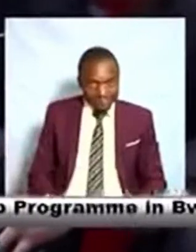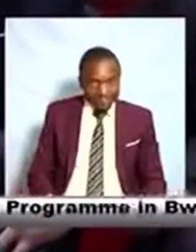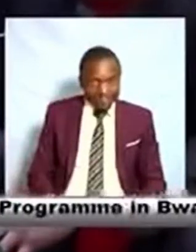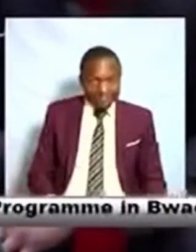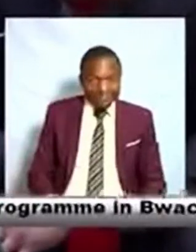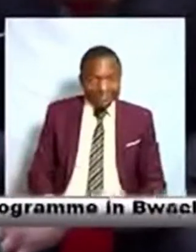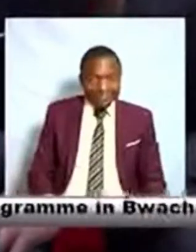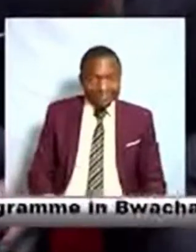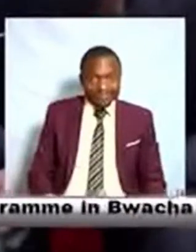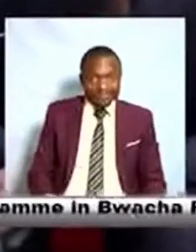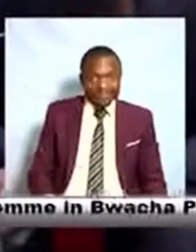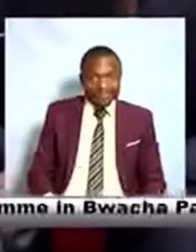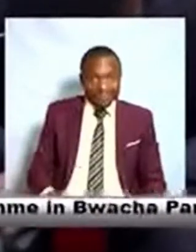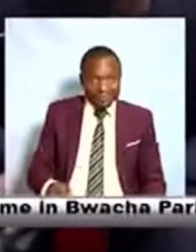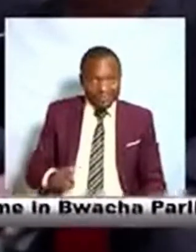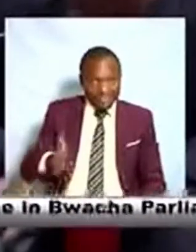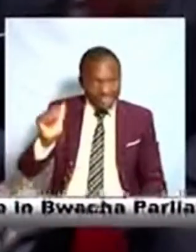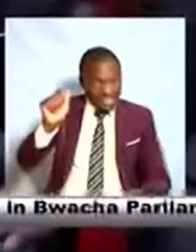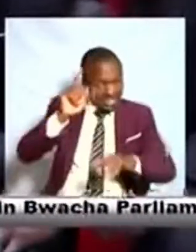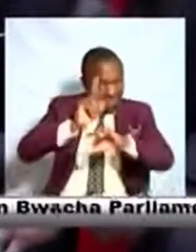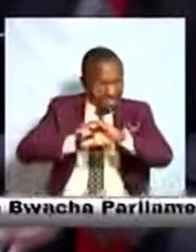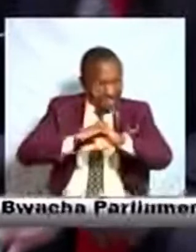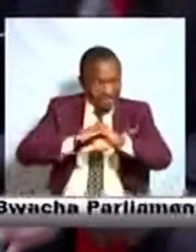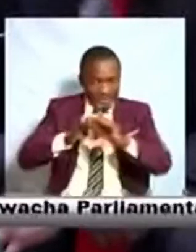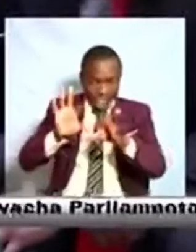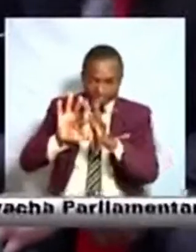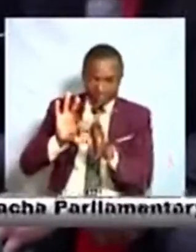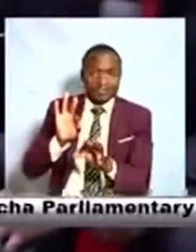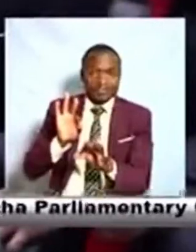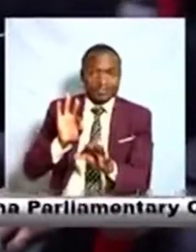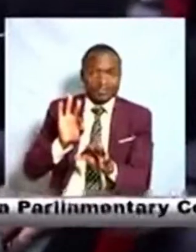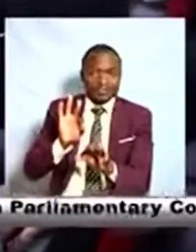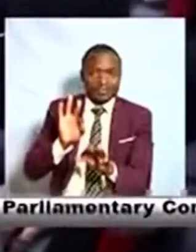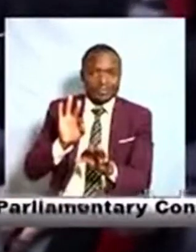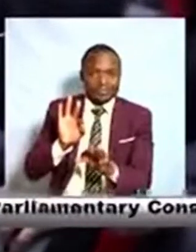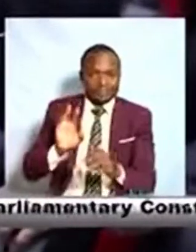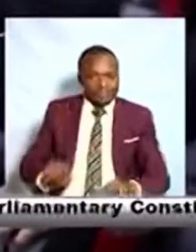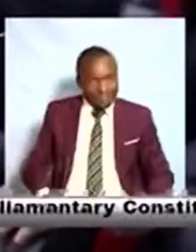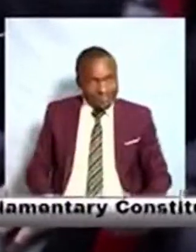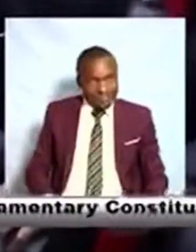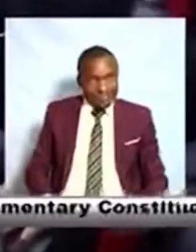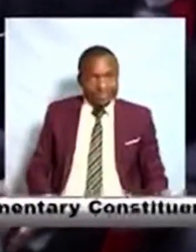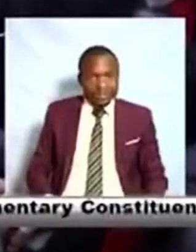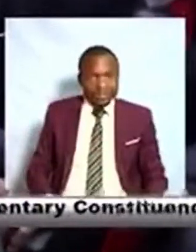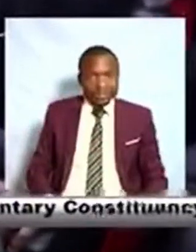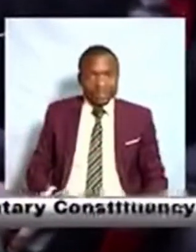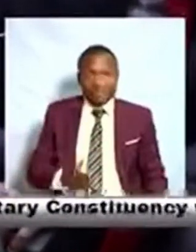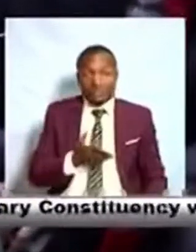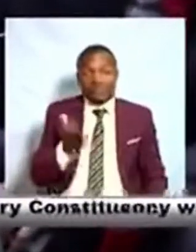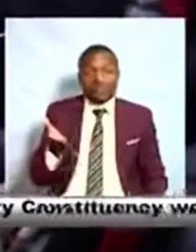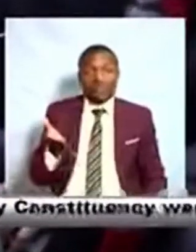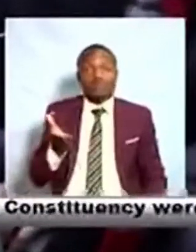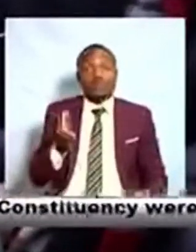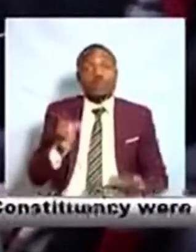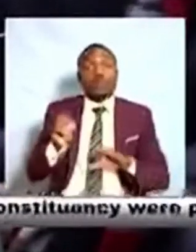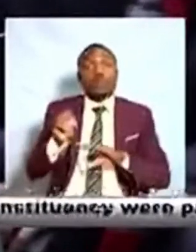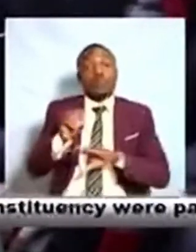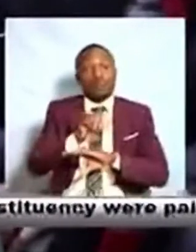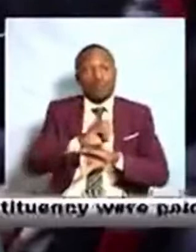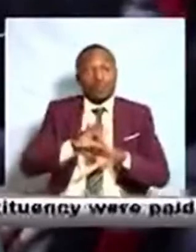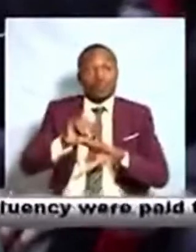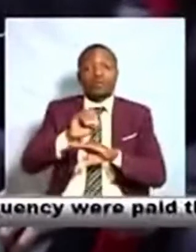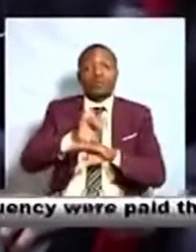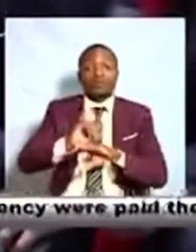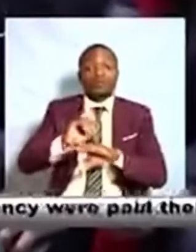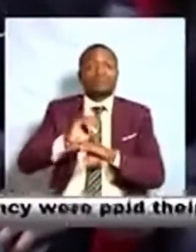She was, by the time we discovered that she was over age, she had even worked